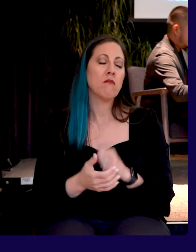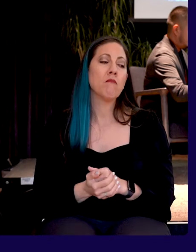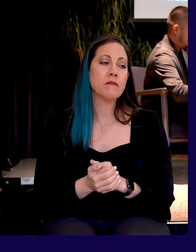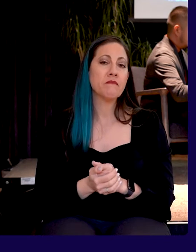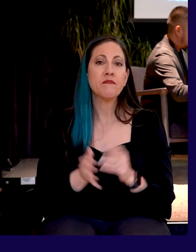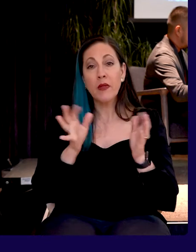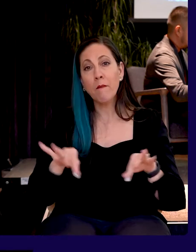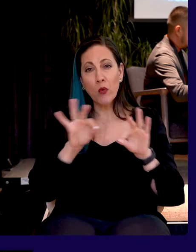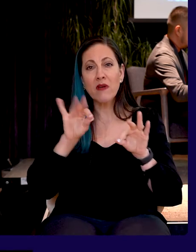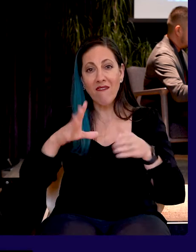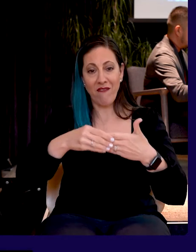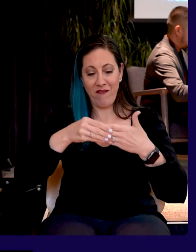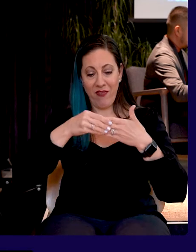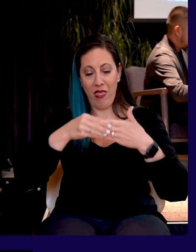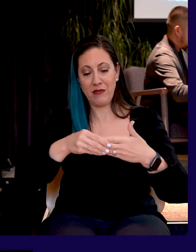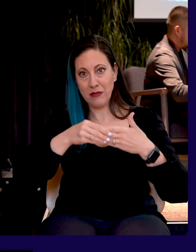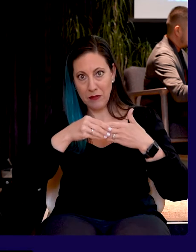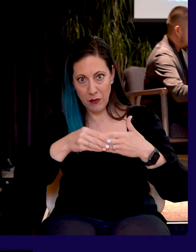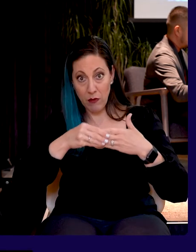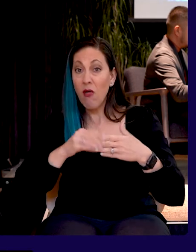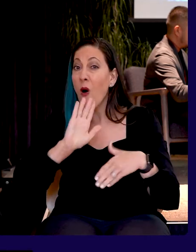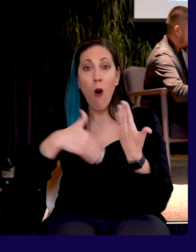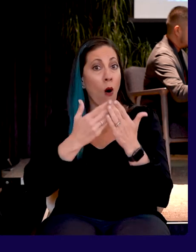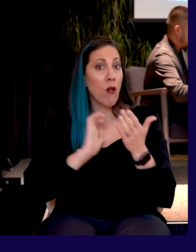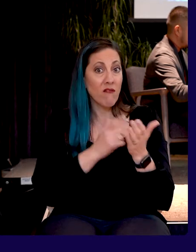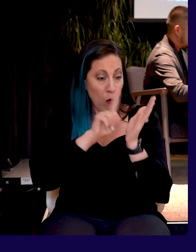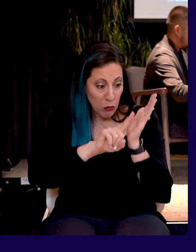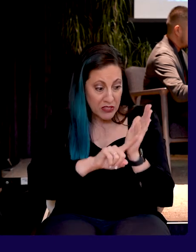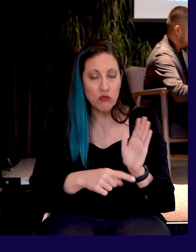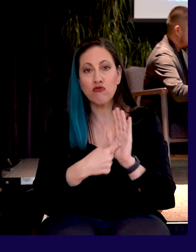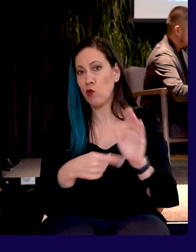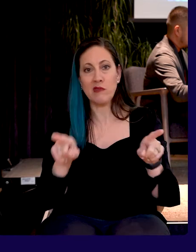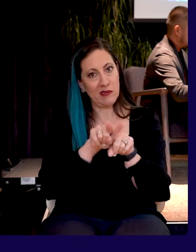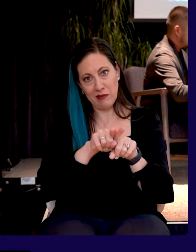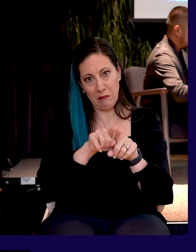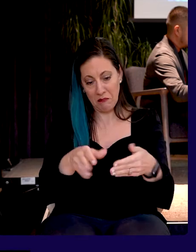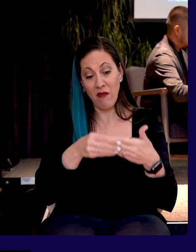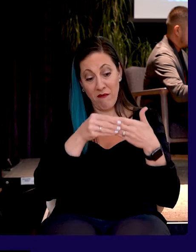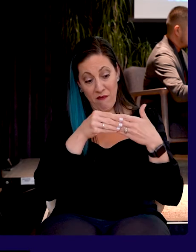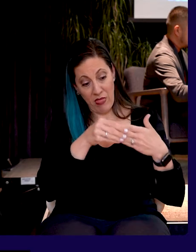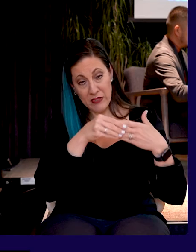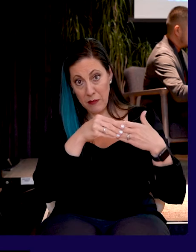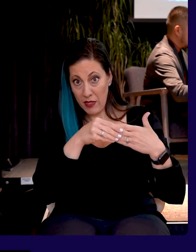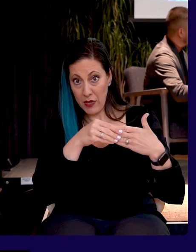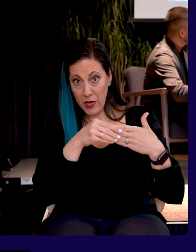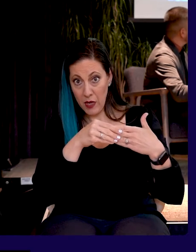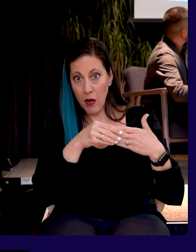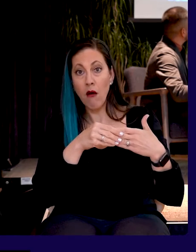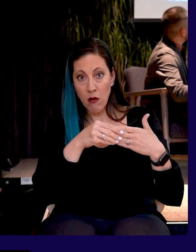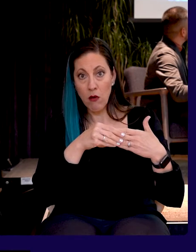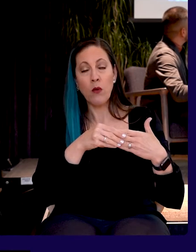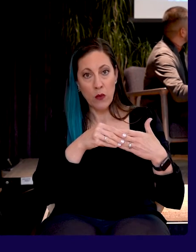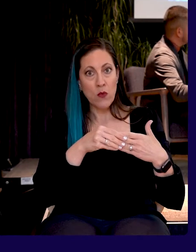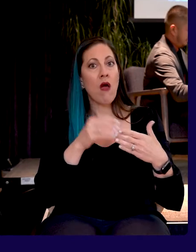importance of flexibility. And we see this in all of the research that we do. And so flexibility, we see that it has improvements